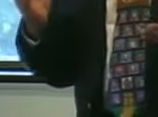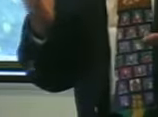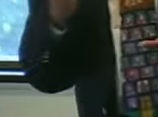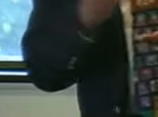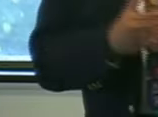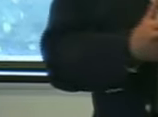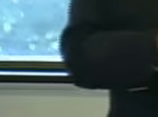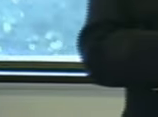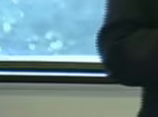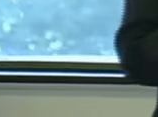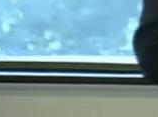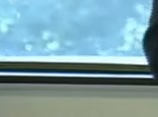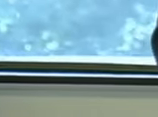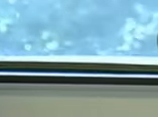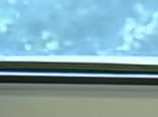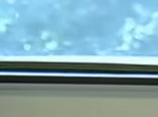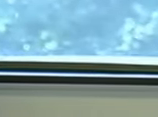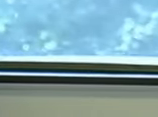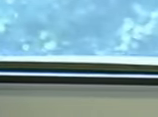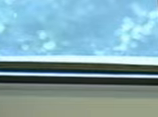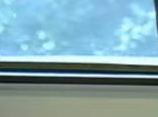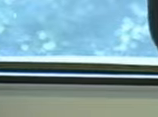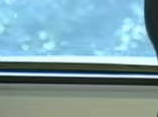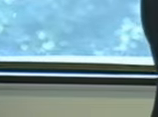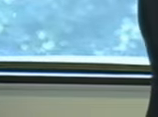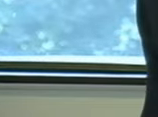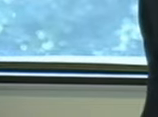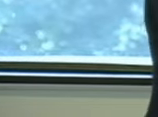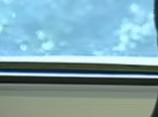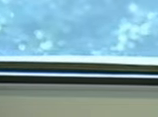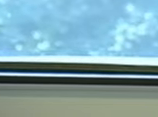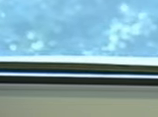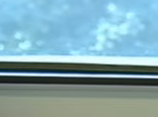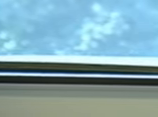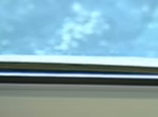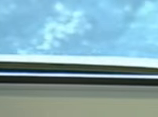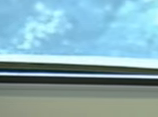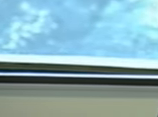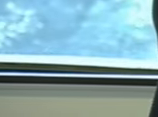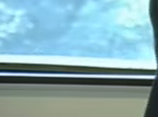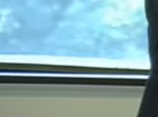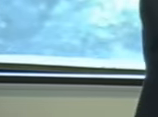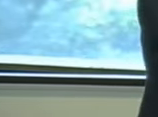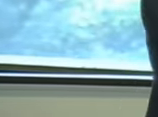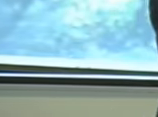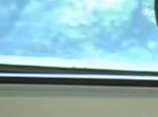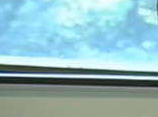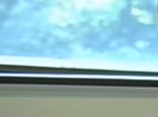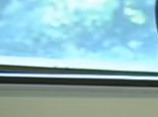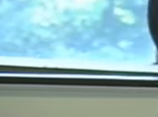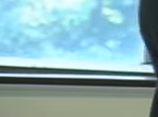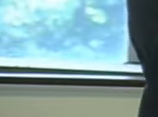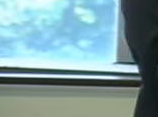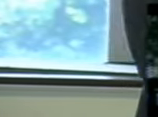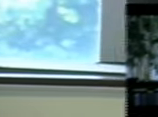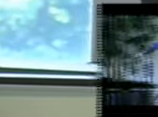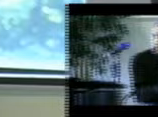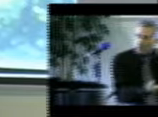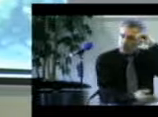He goes to school. He learns military tactics. He learns